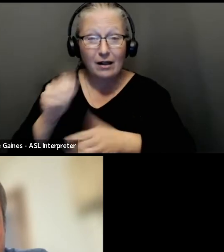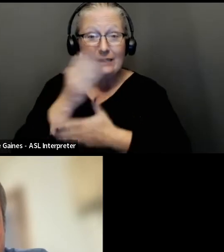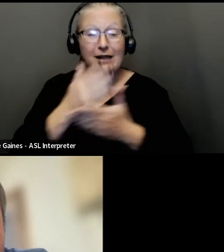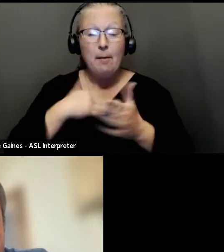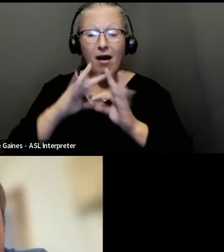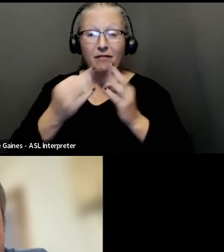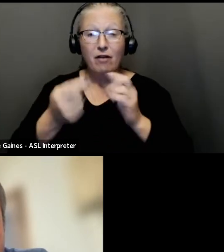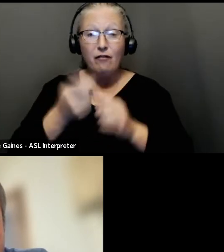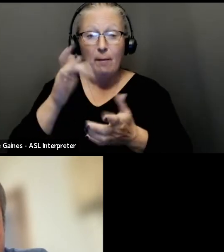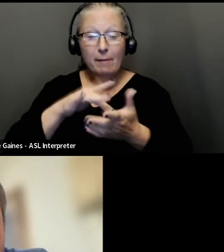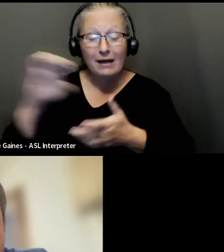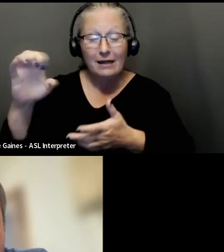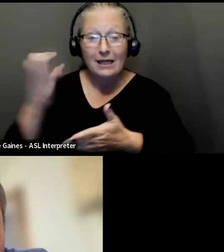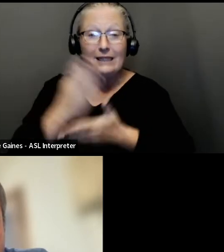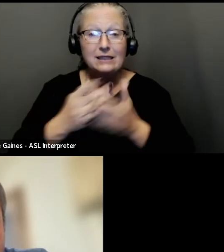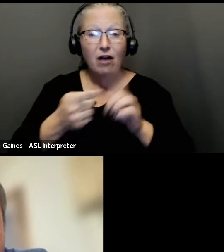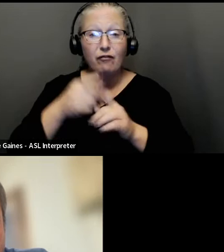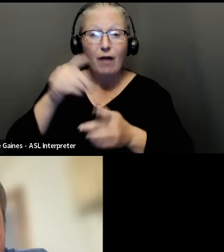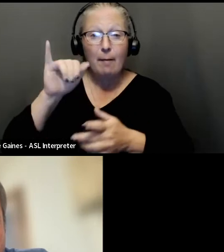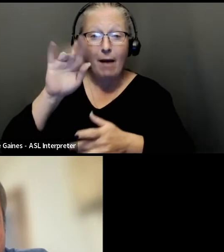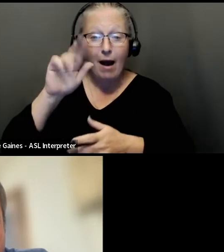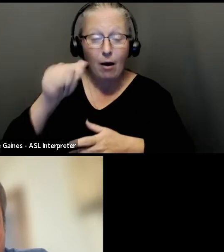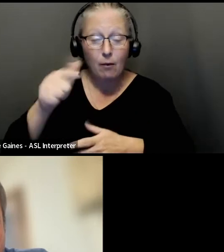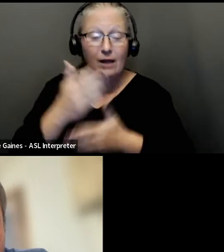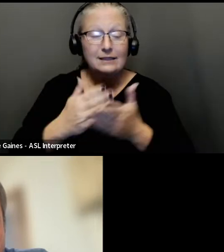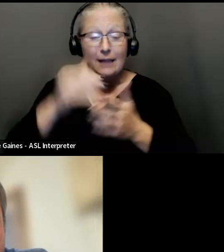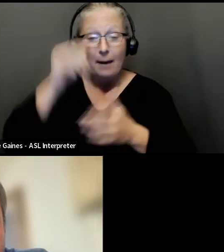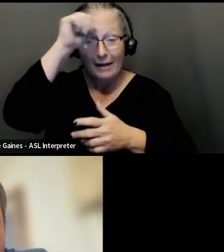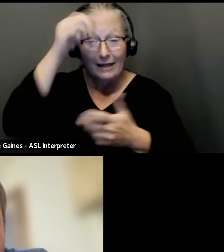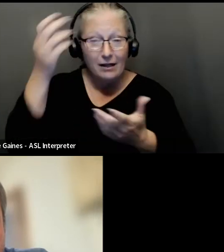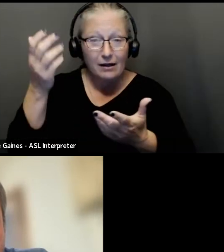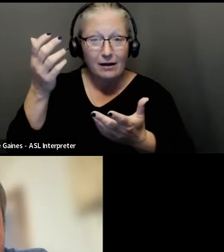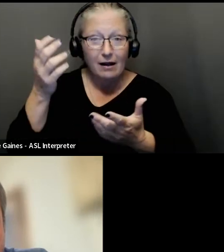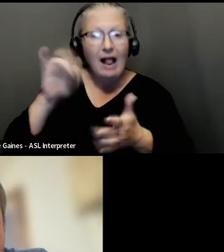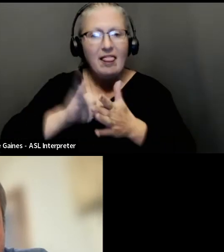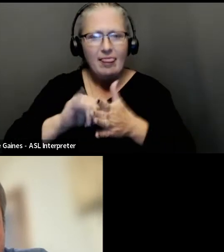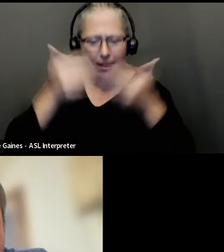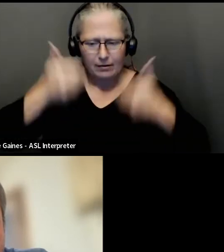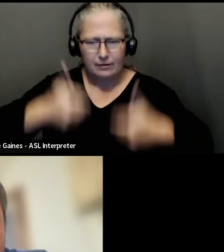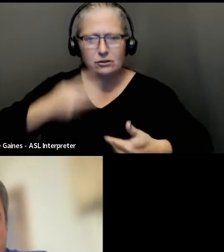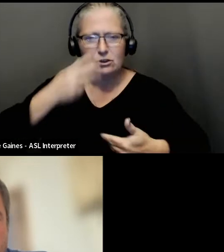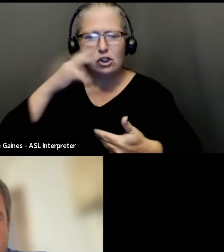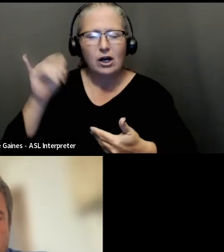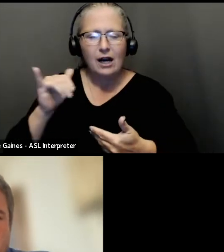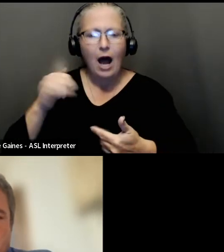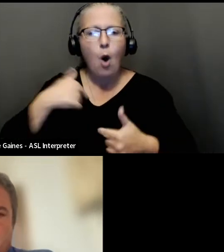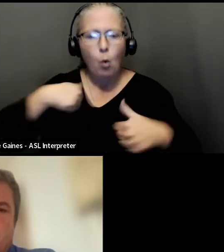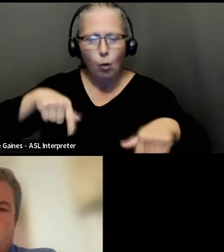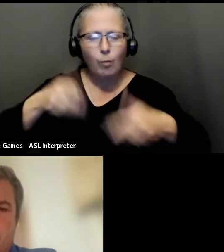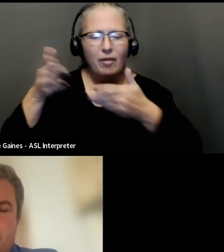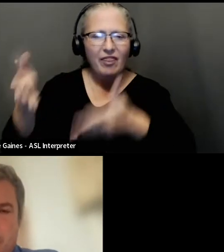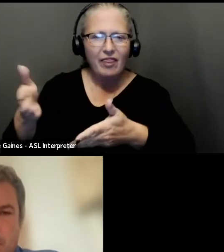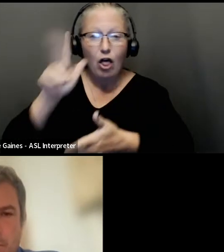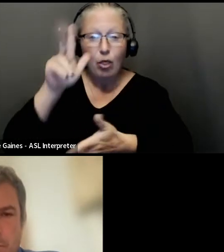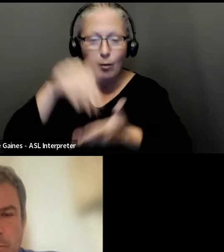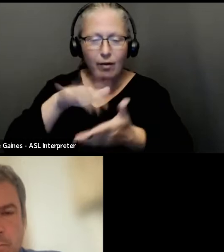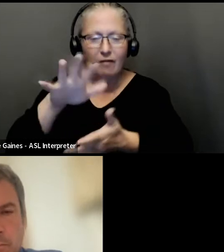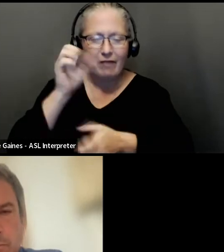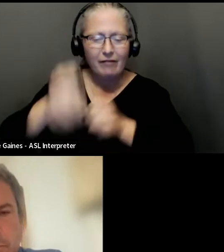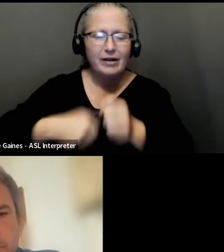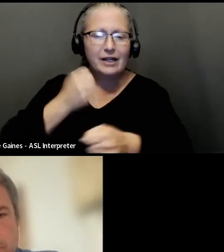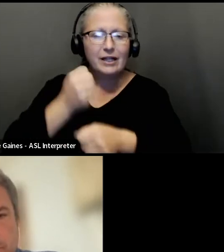family is from the Middle East, some from Iraq, some from India. This is how we look like. We've been there 3,500